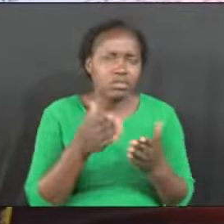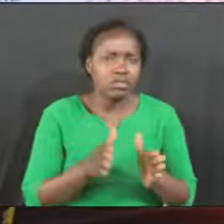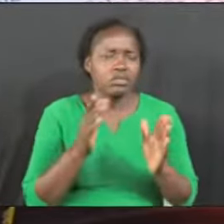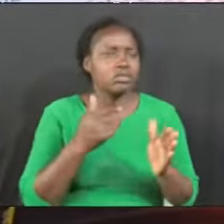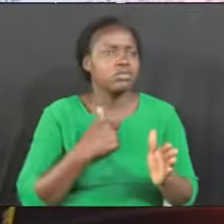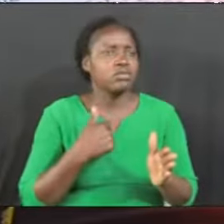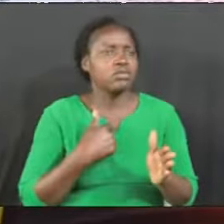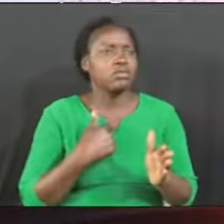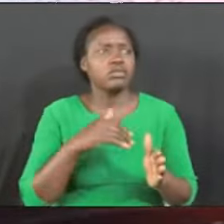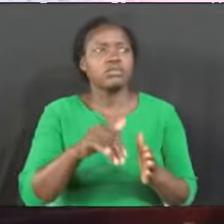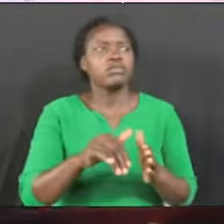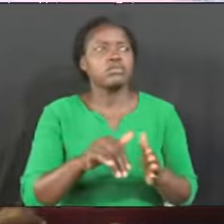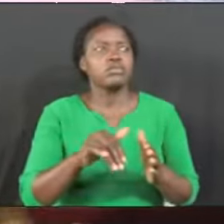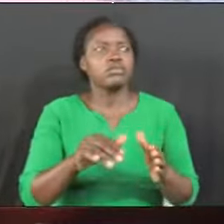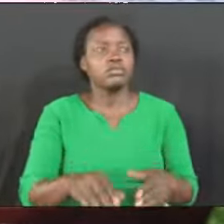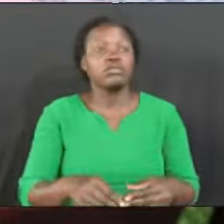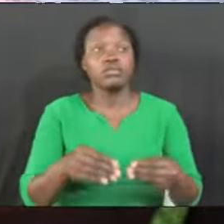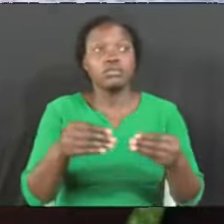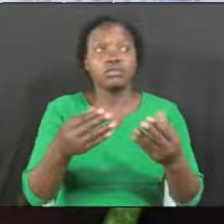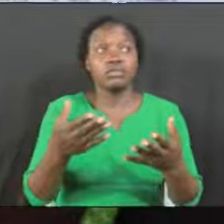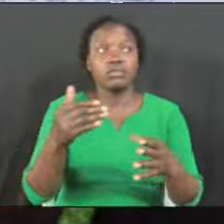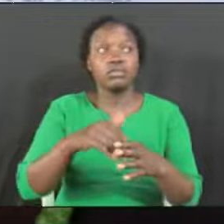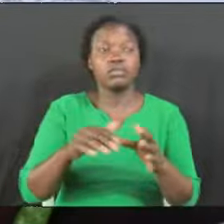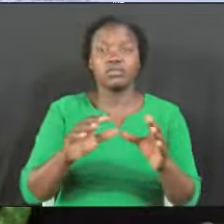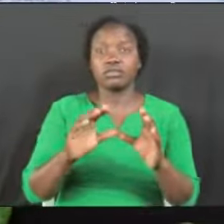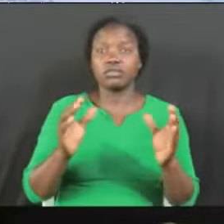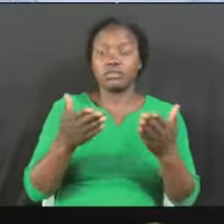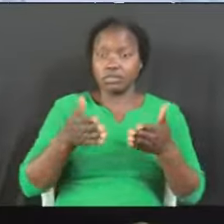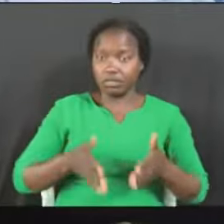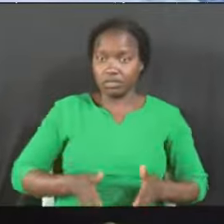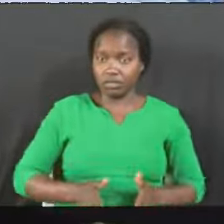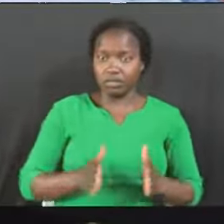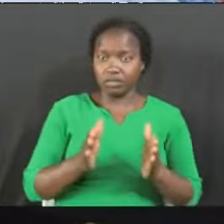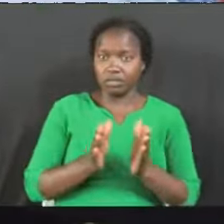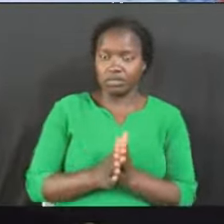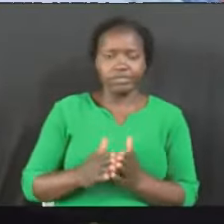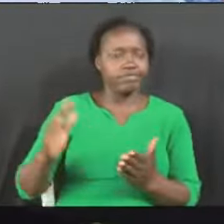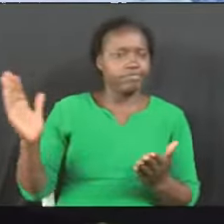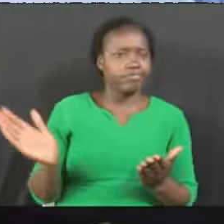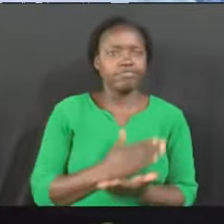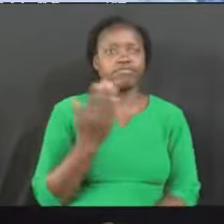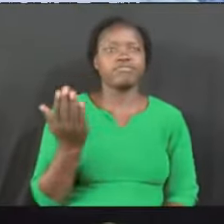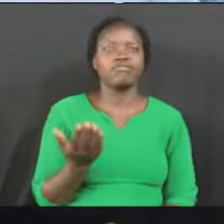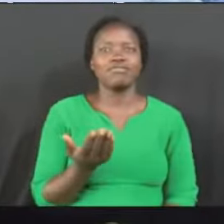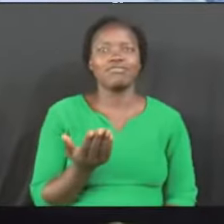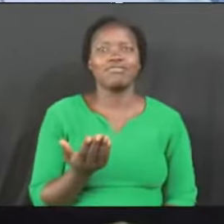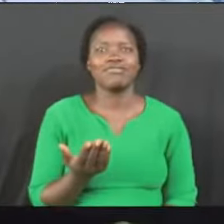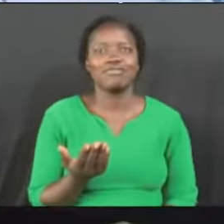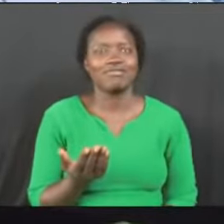that I brought you into this world and I'll take you out of this world.